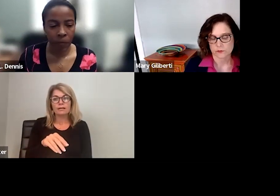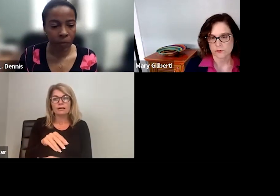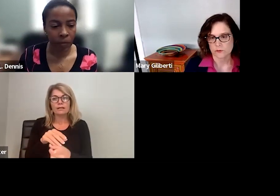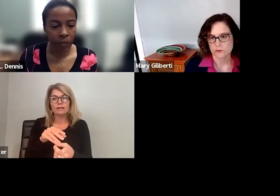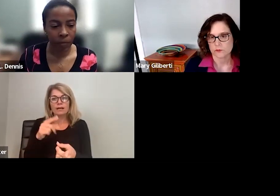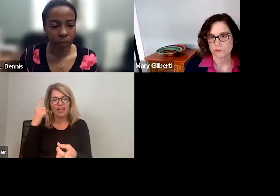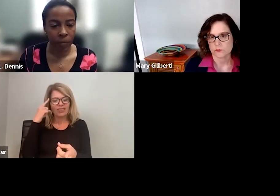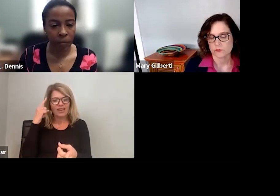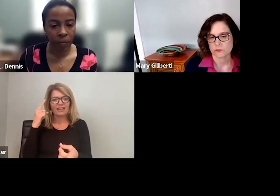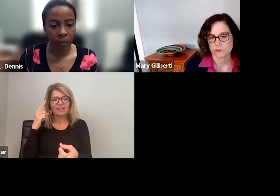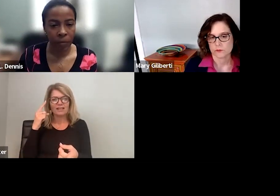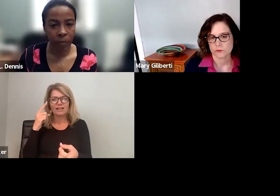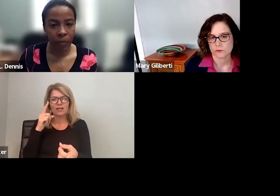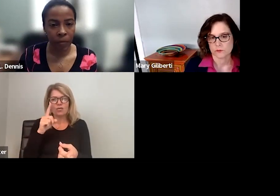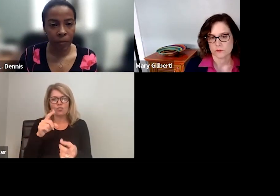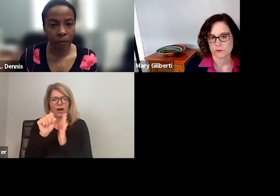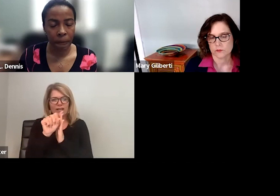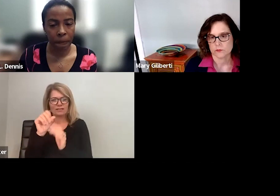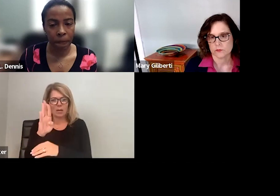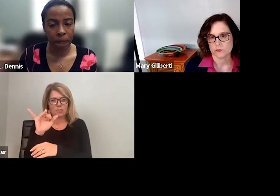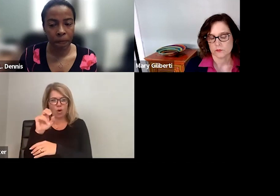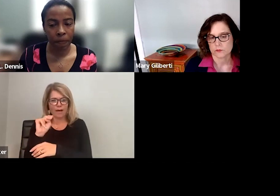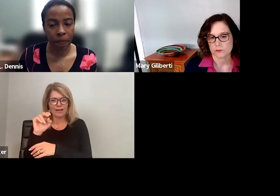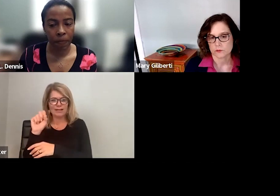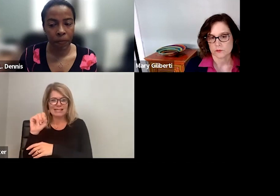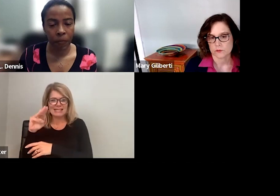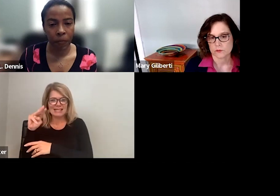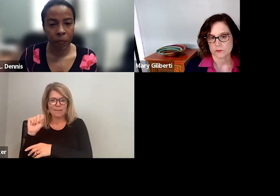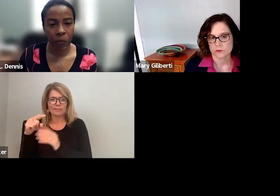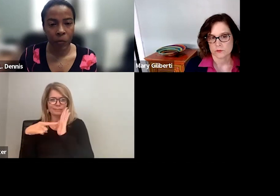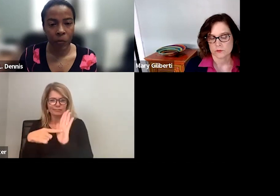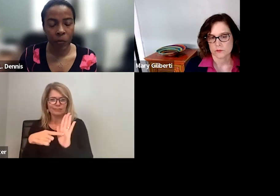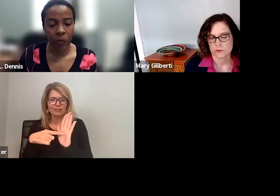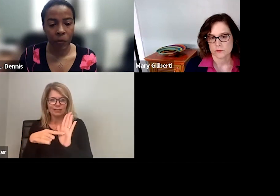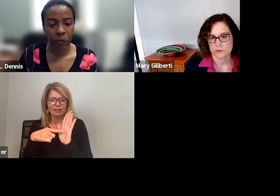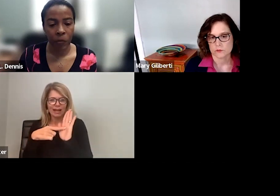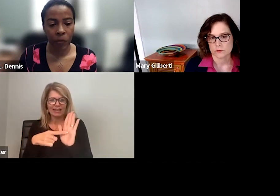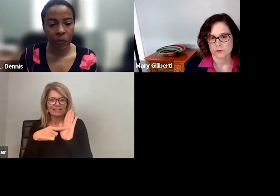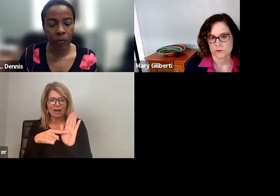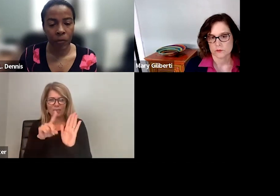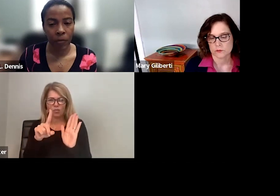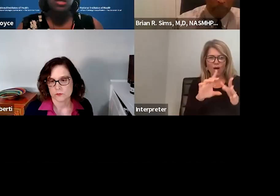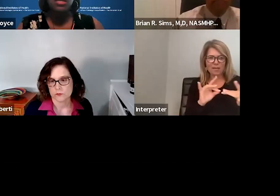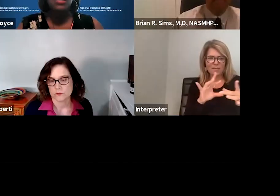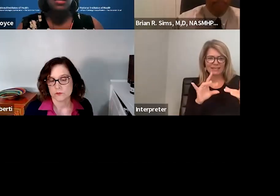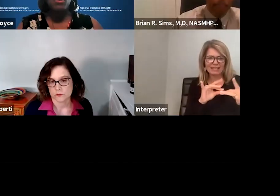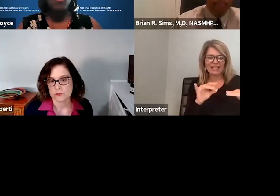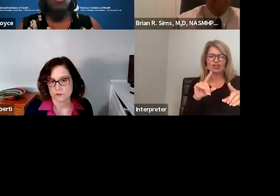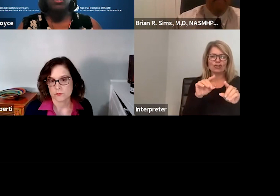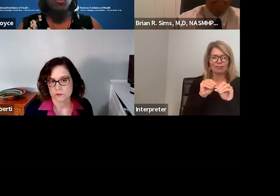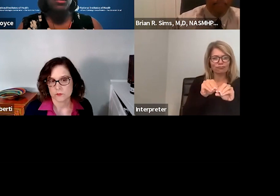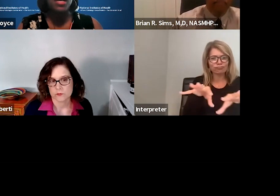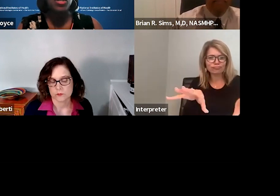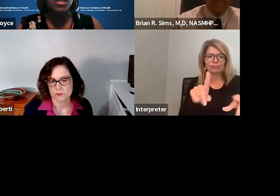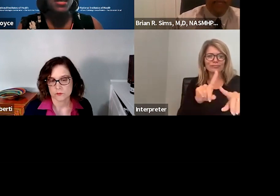us some example of in one state some of the work on thinking about messaging and messaging to different communities. We have a